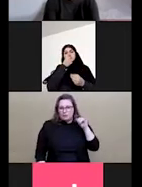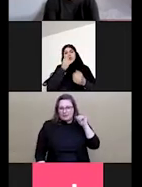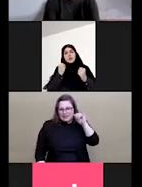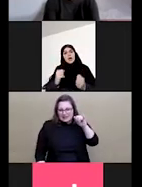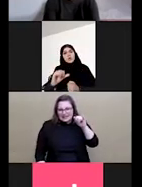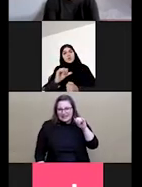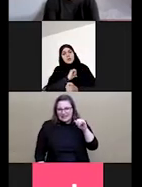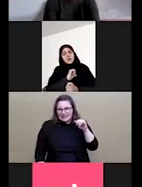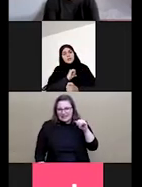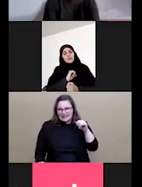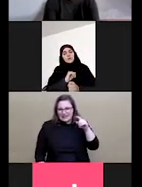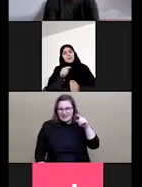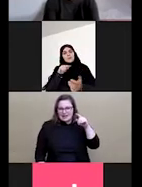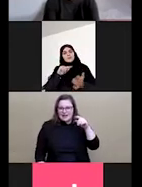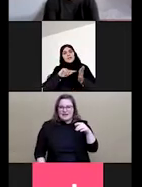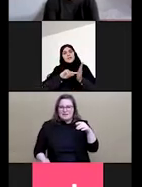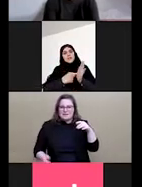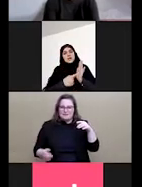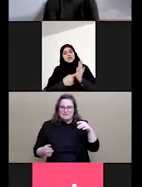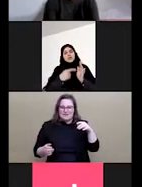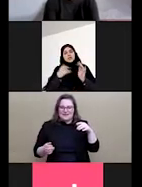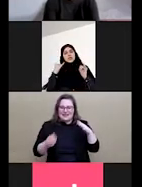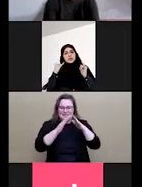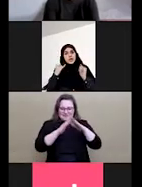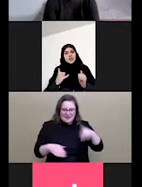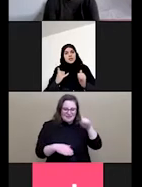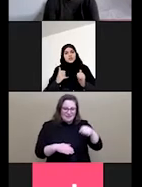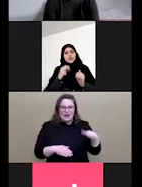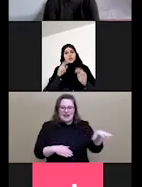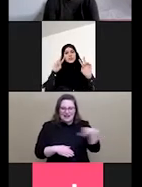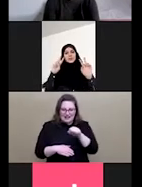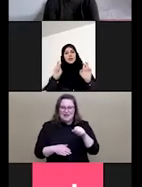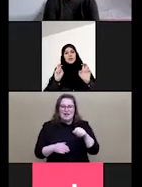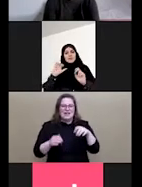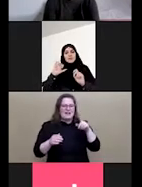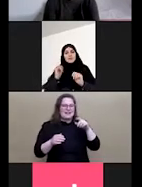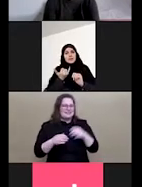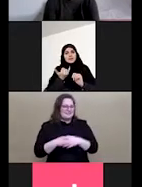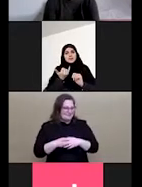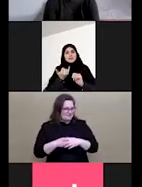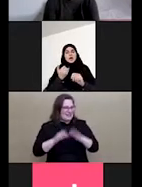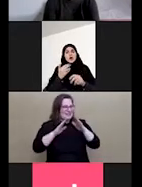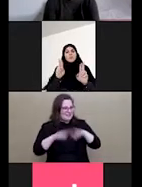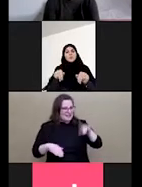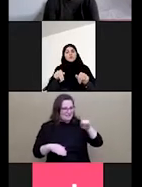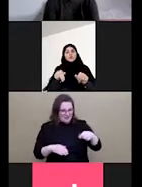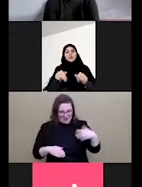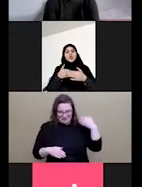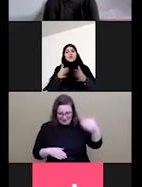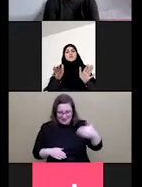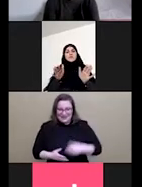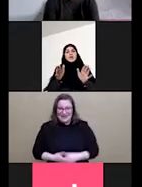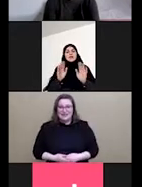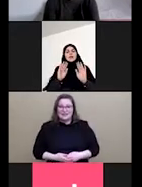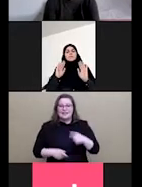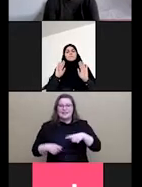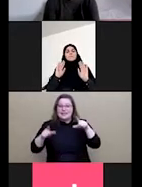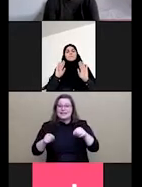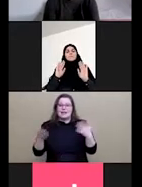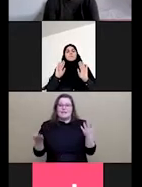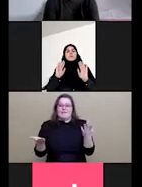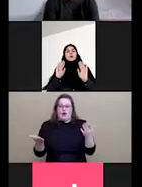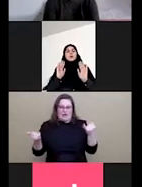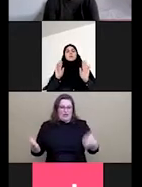one, which is basically opening space for the dialogue of Bosnia and Herzegovina today,